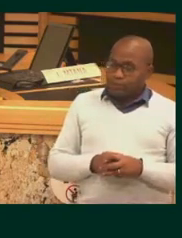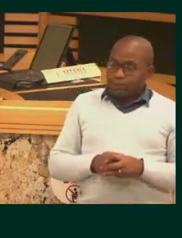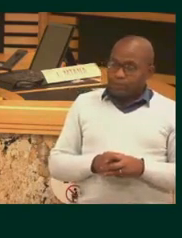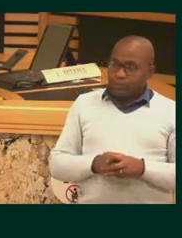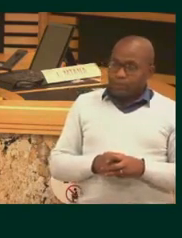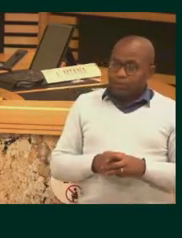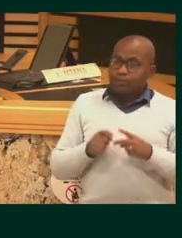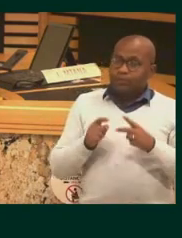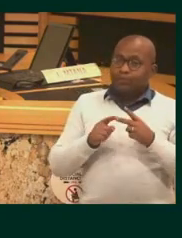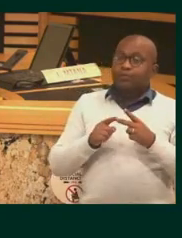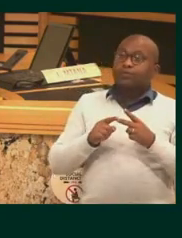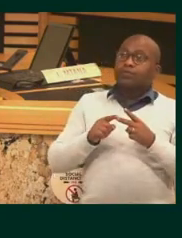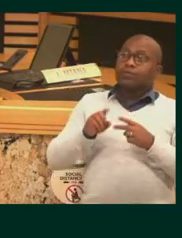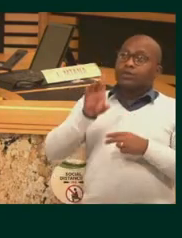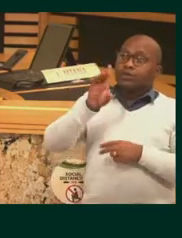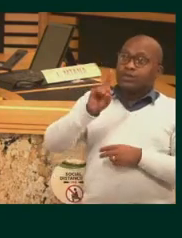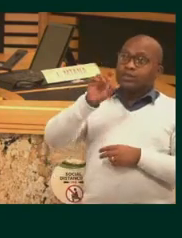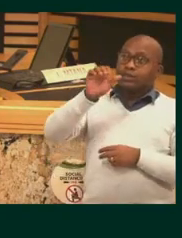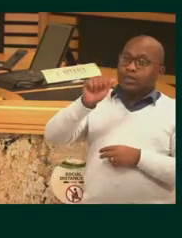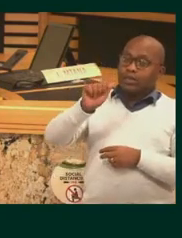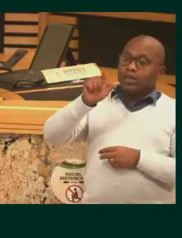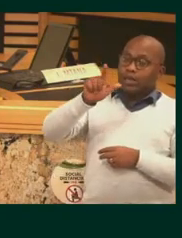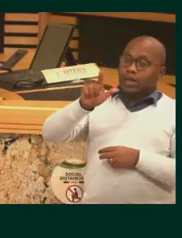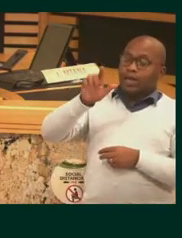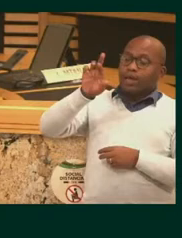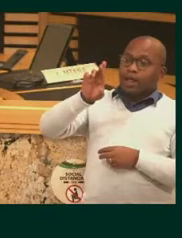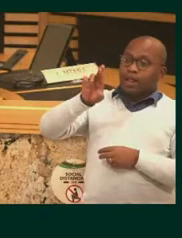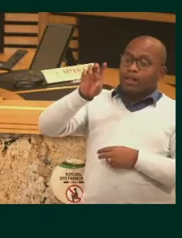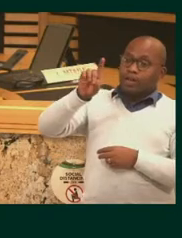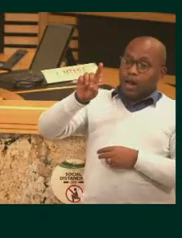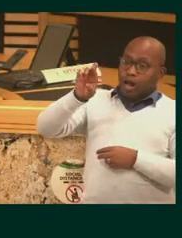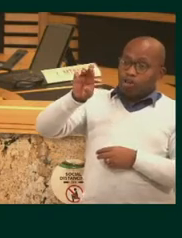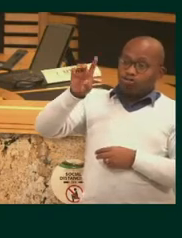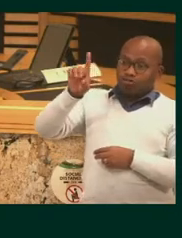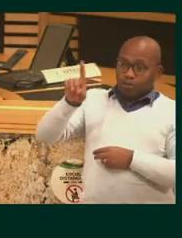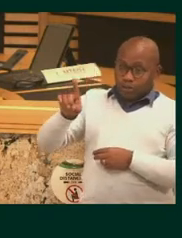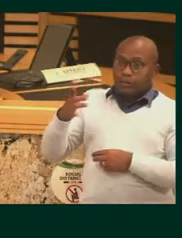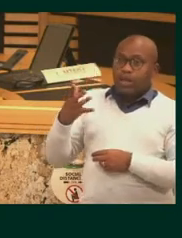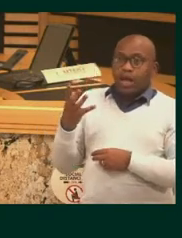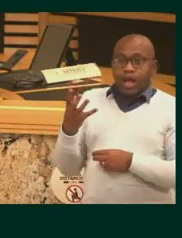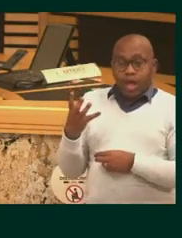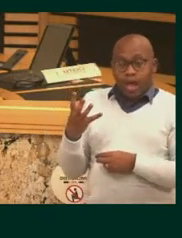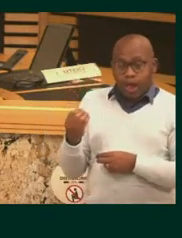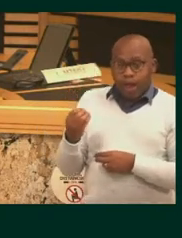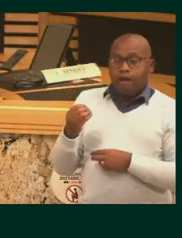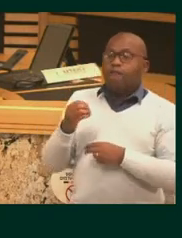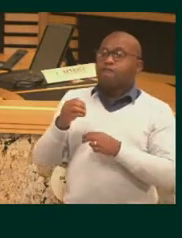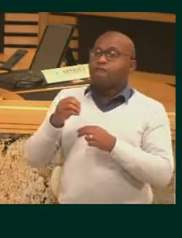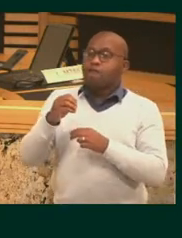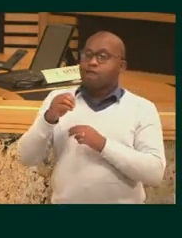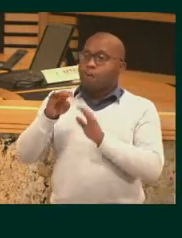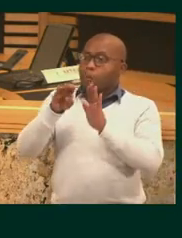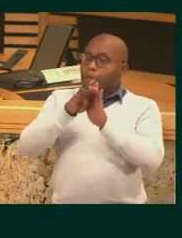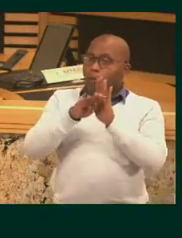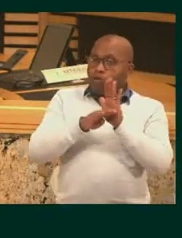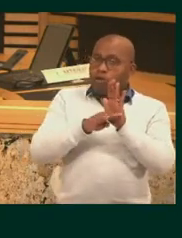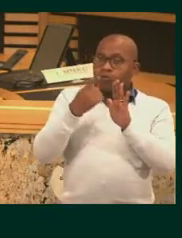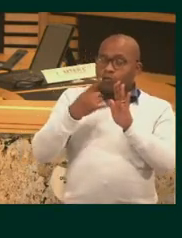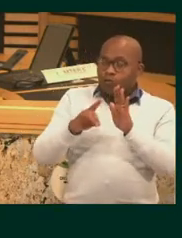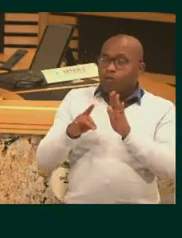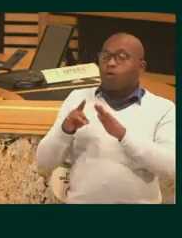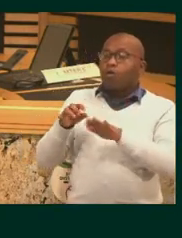the D rrd has been implementing stimulus packages um to land reform